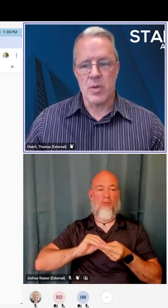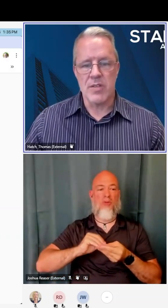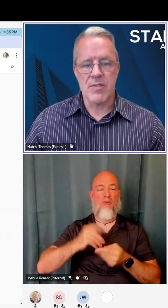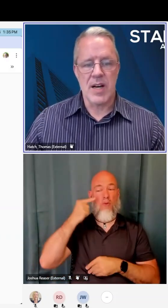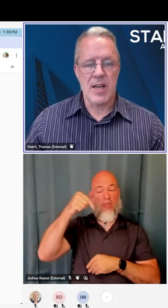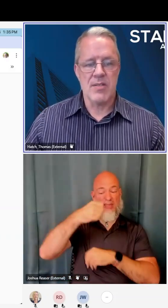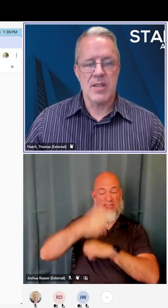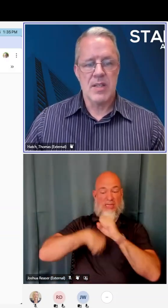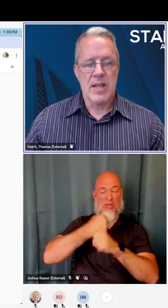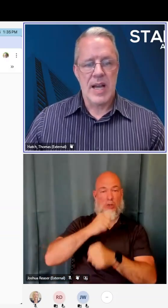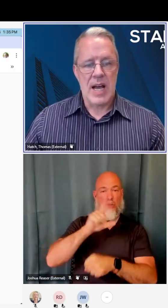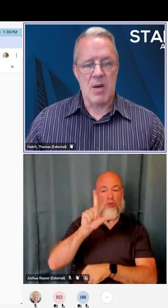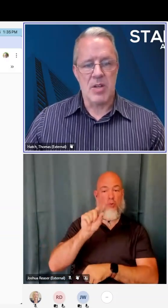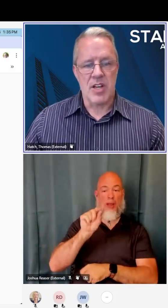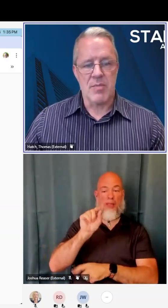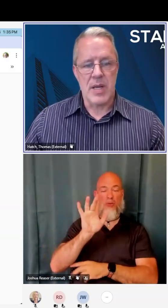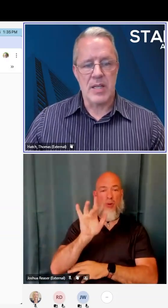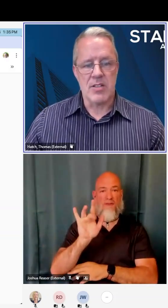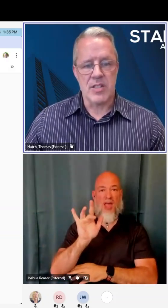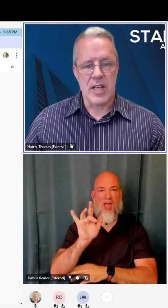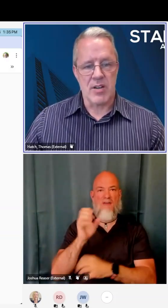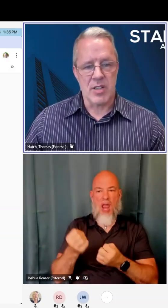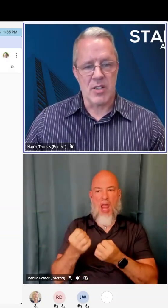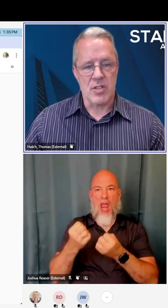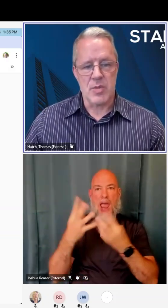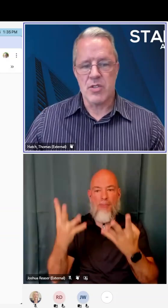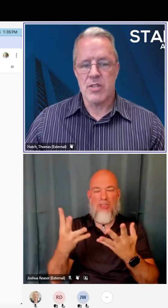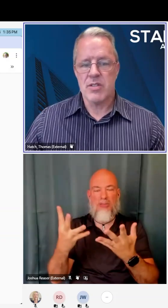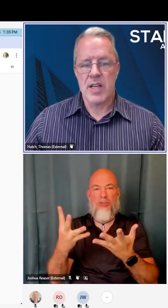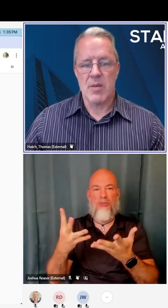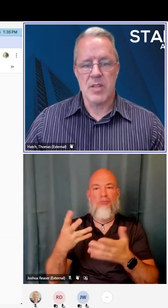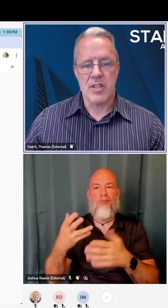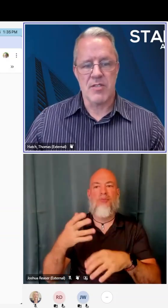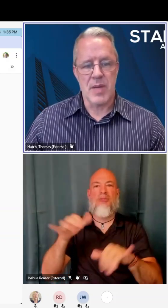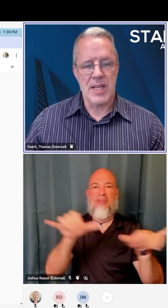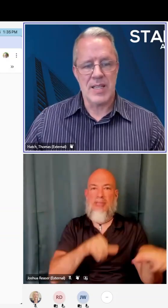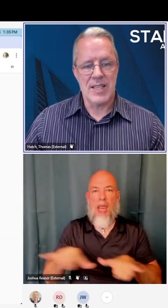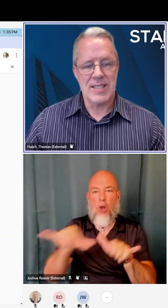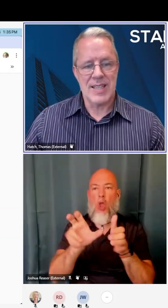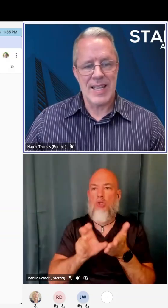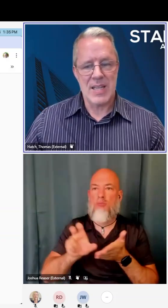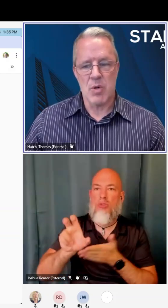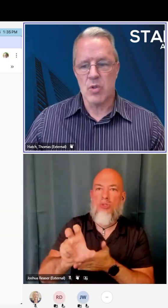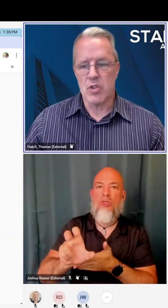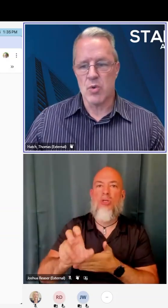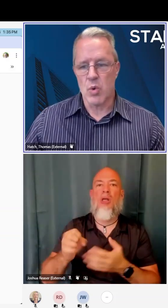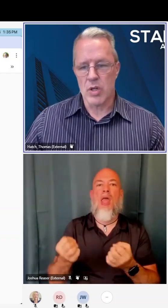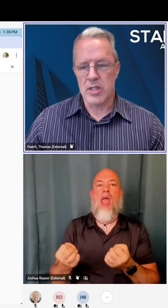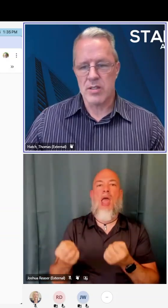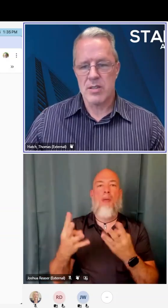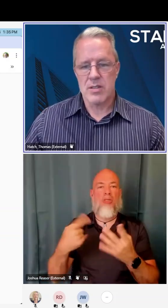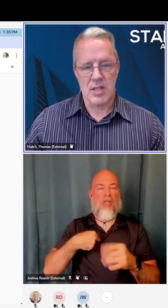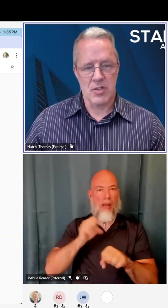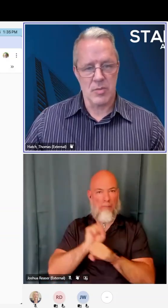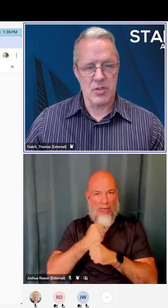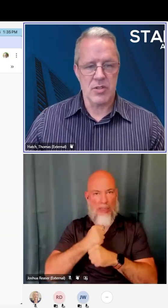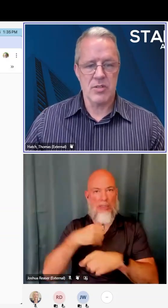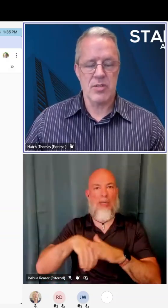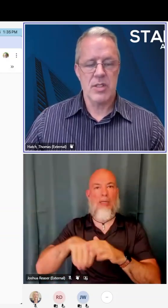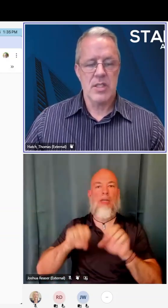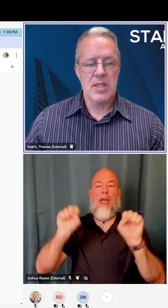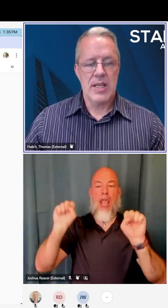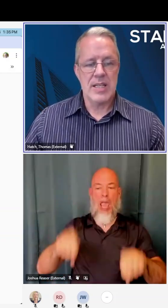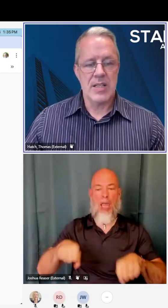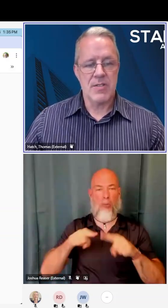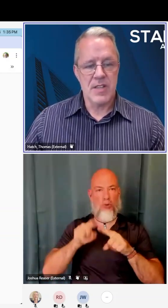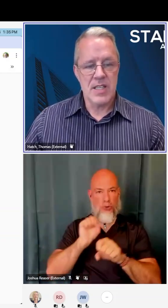of 2025, how much I've made in standard contributions, how much I've made in able to work